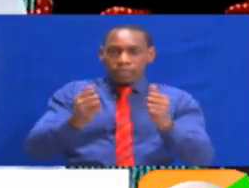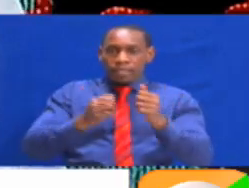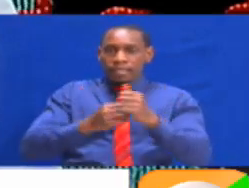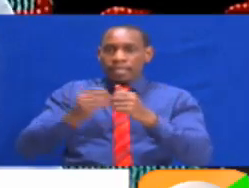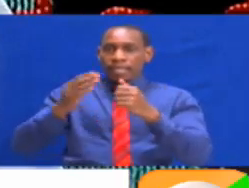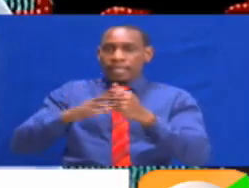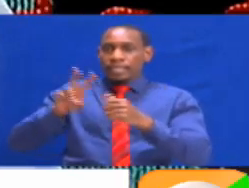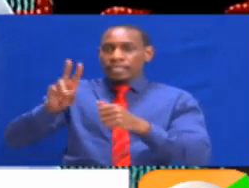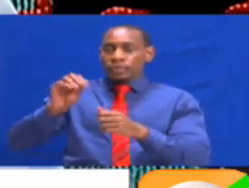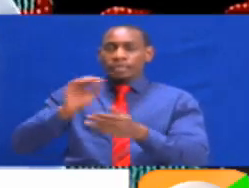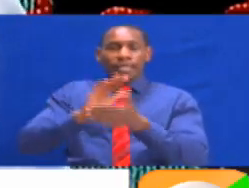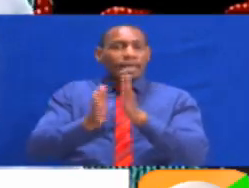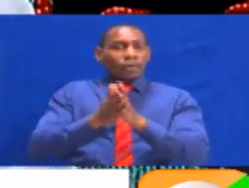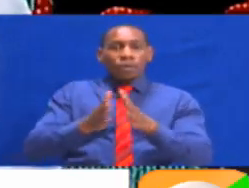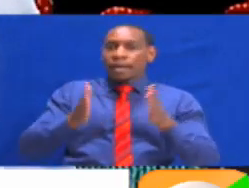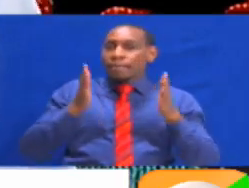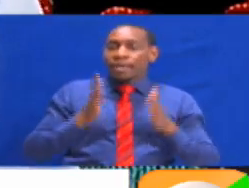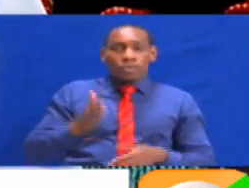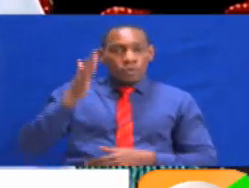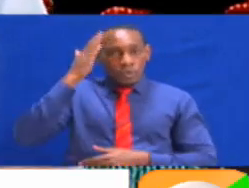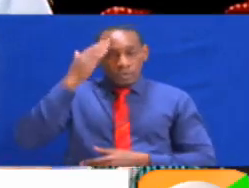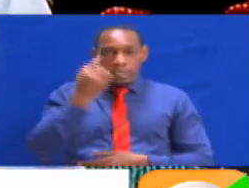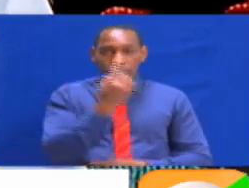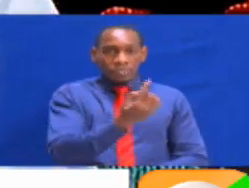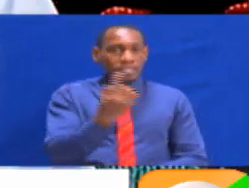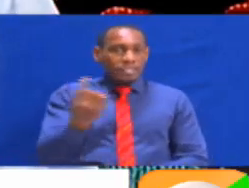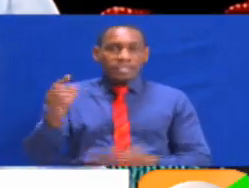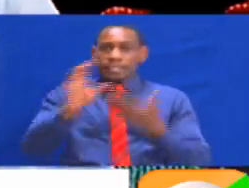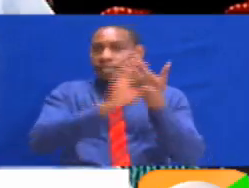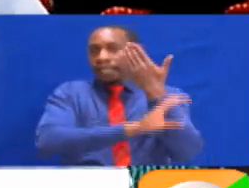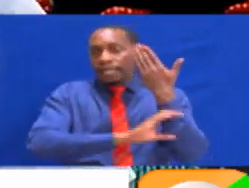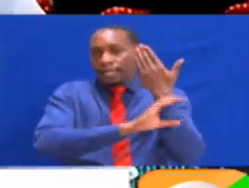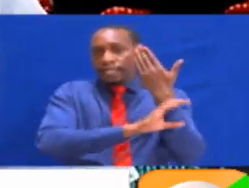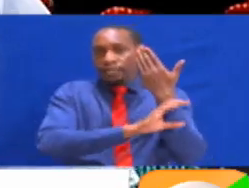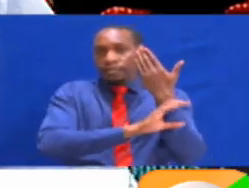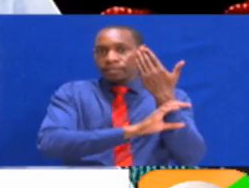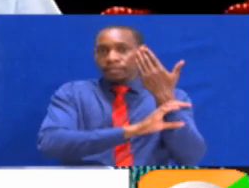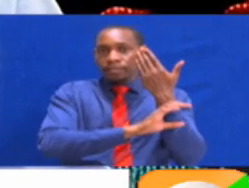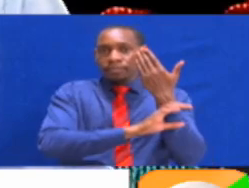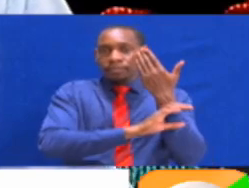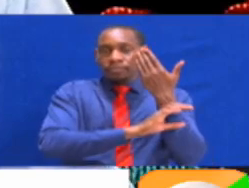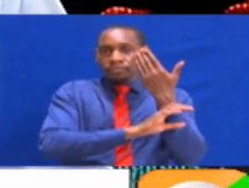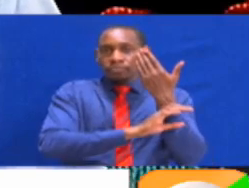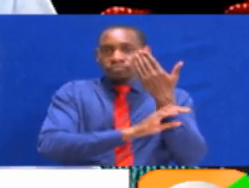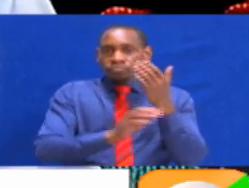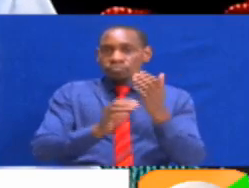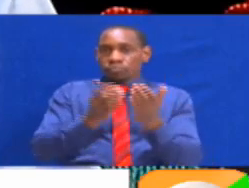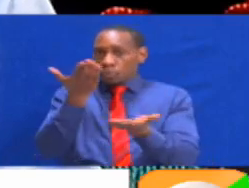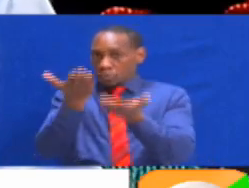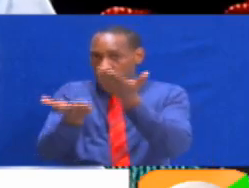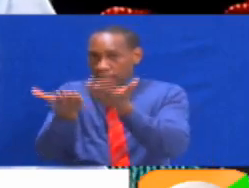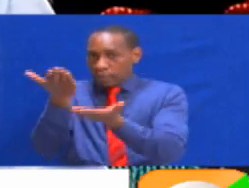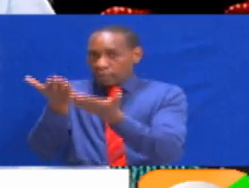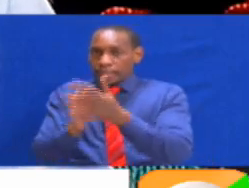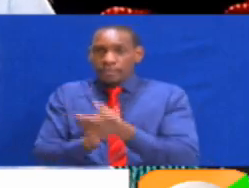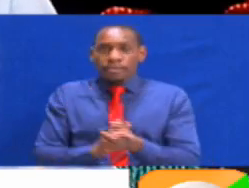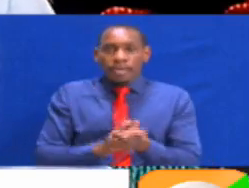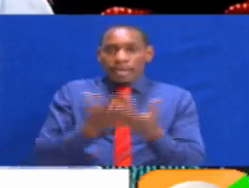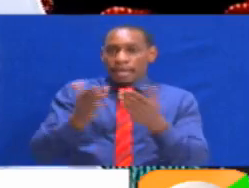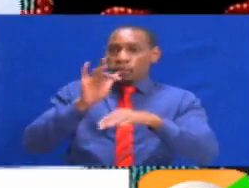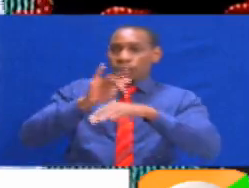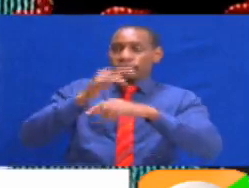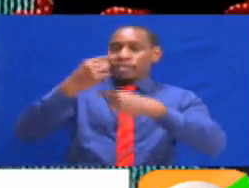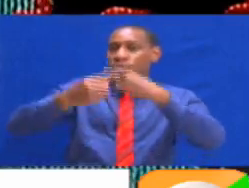1920. So nobody knows. Each country will swim with the tide. It's how the infections